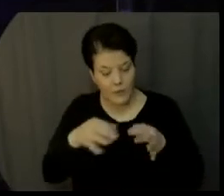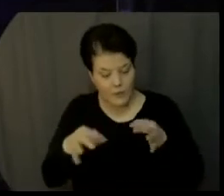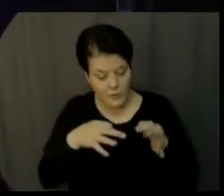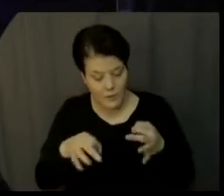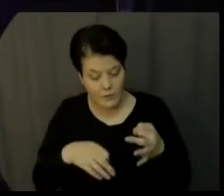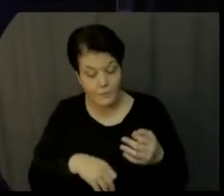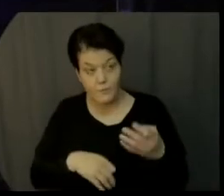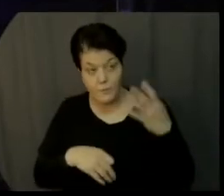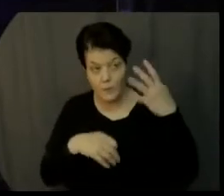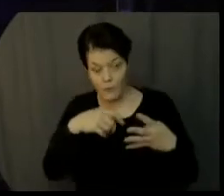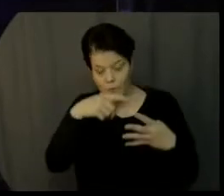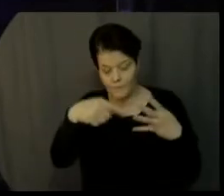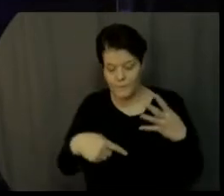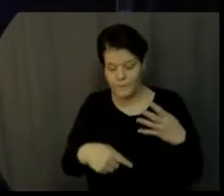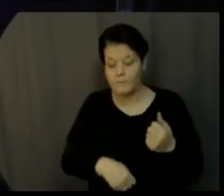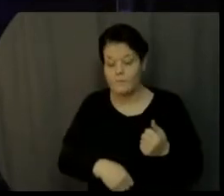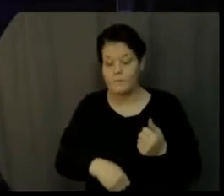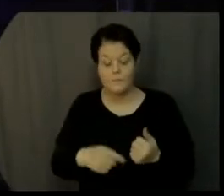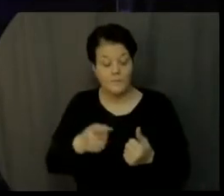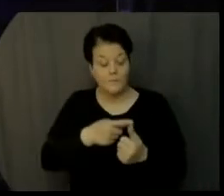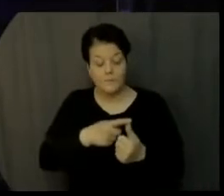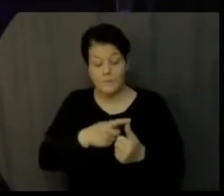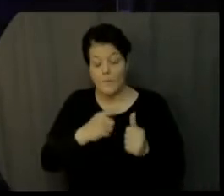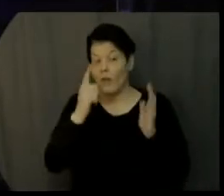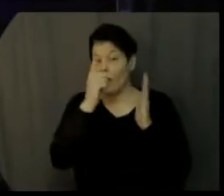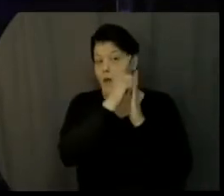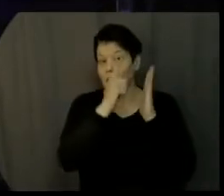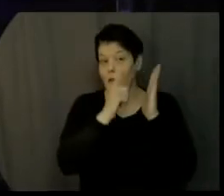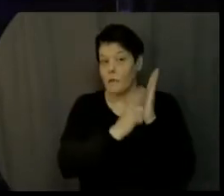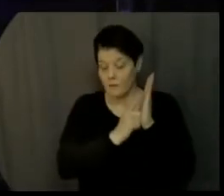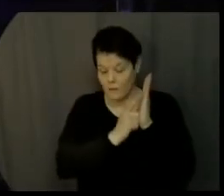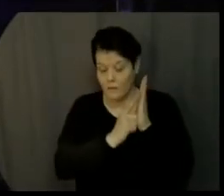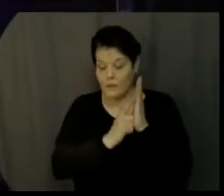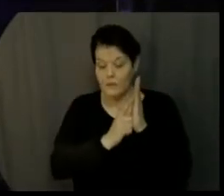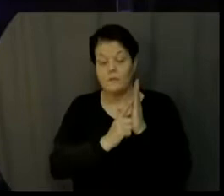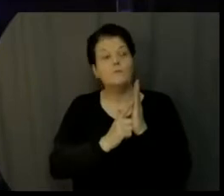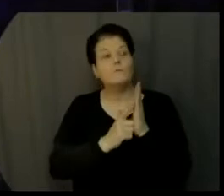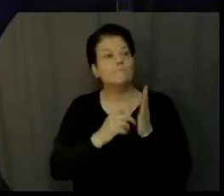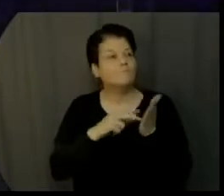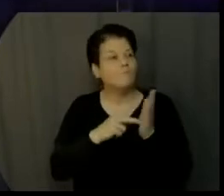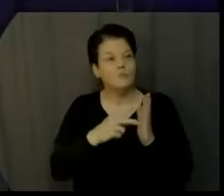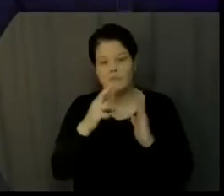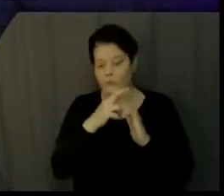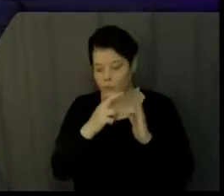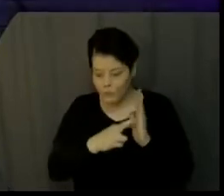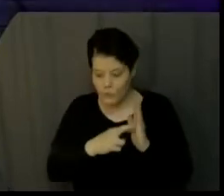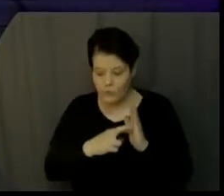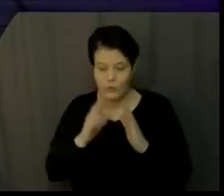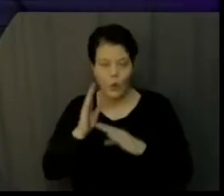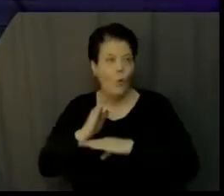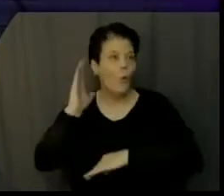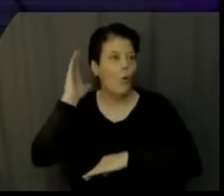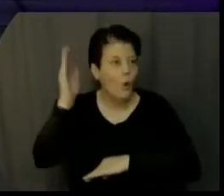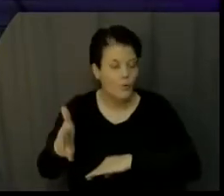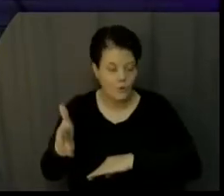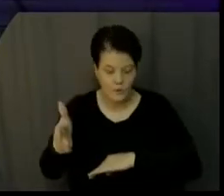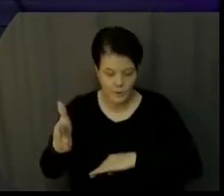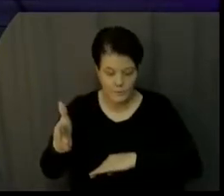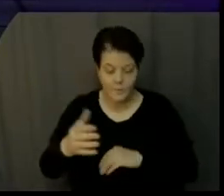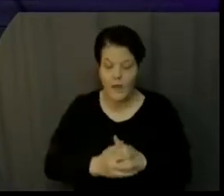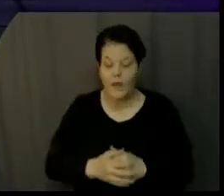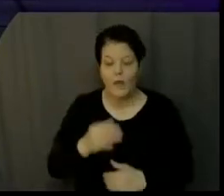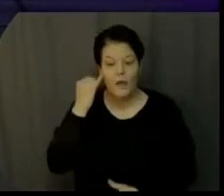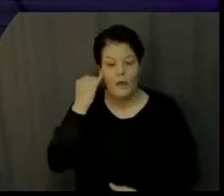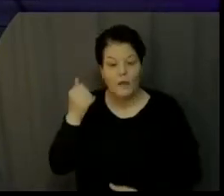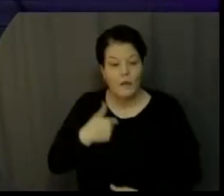Legalism is the belief that as long as we follow all the right rules and behaviors, we will stay on the right path